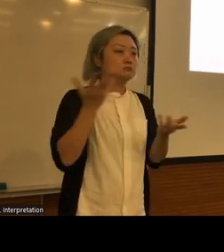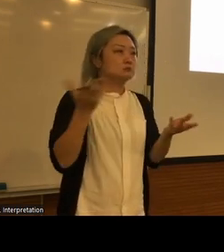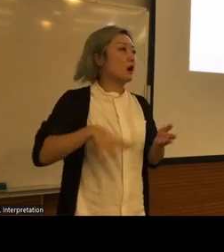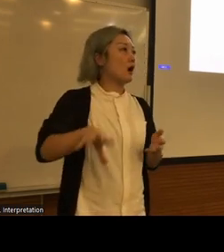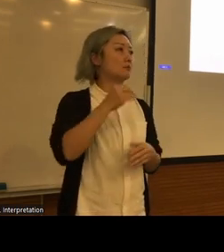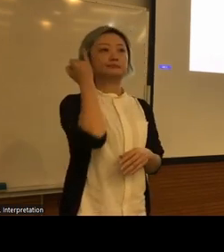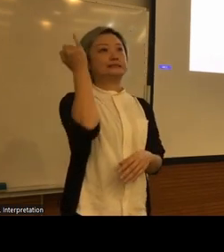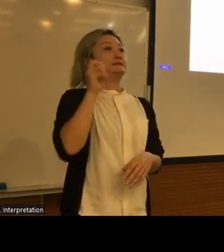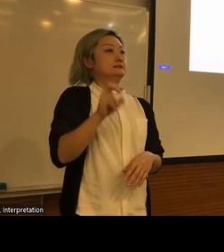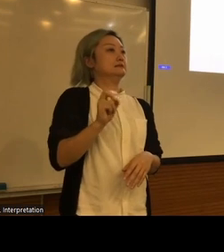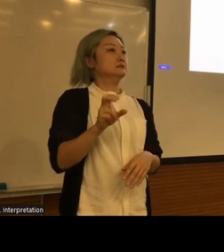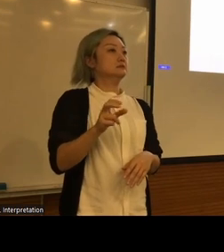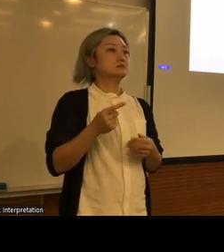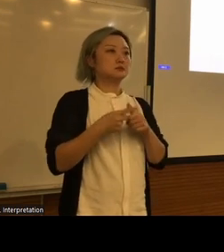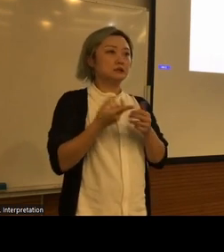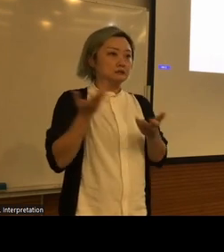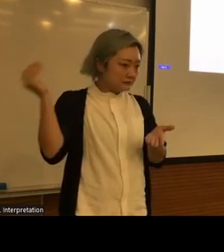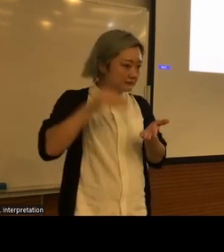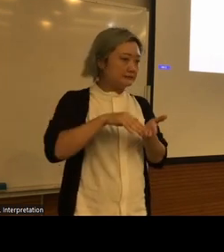speculation. It is being investigated.